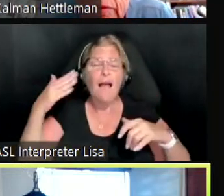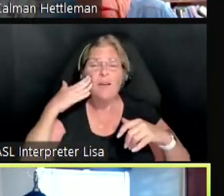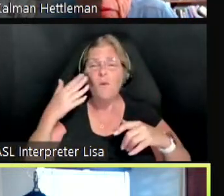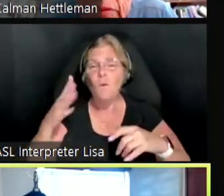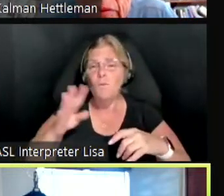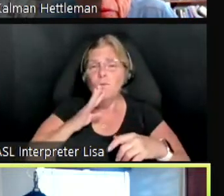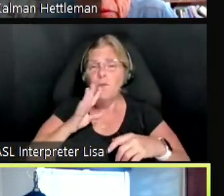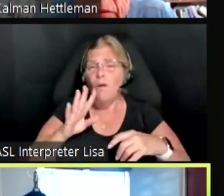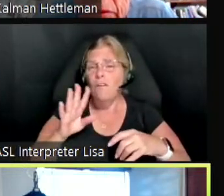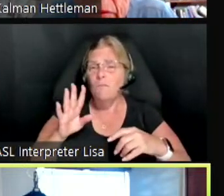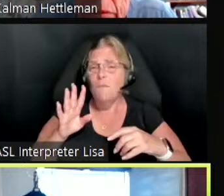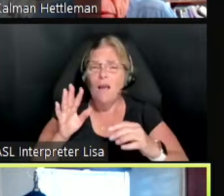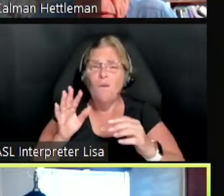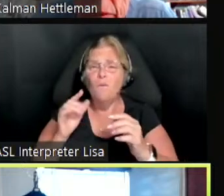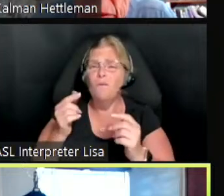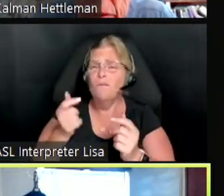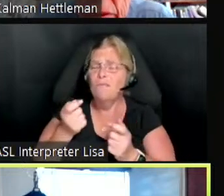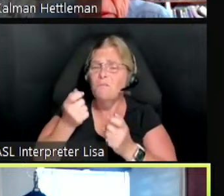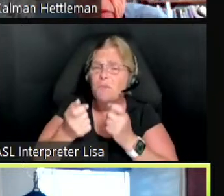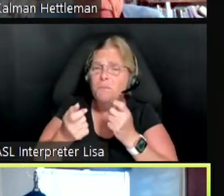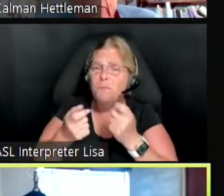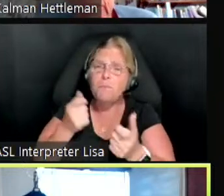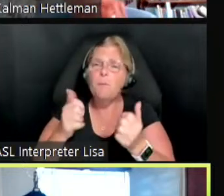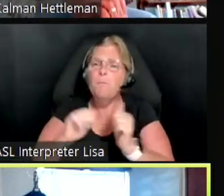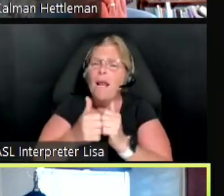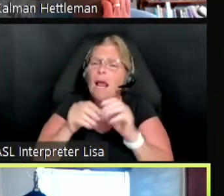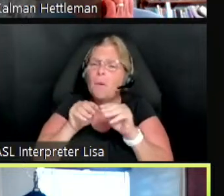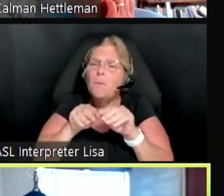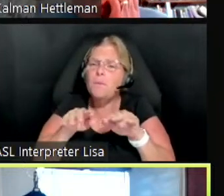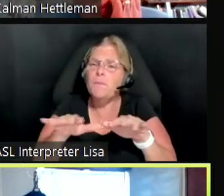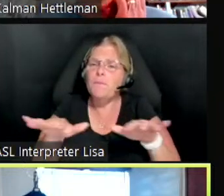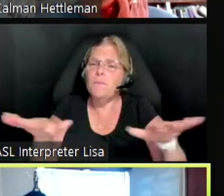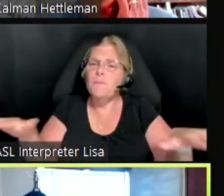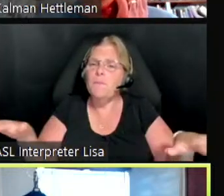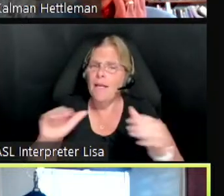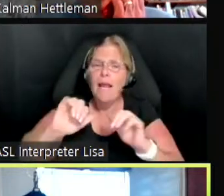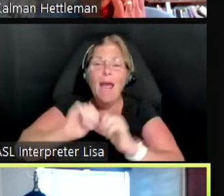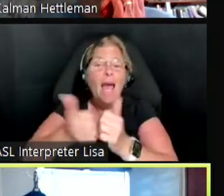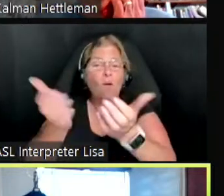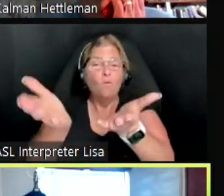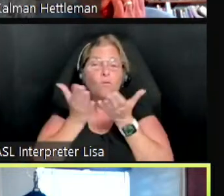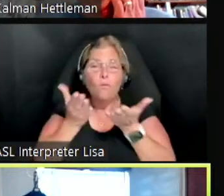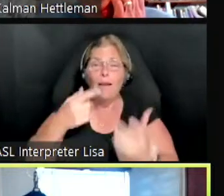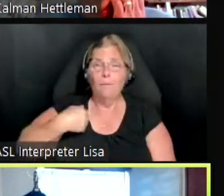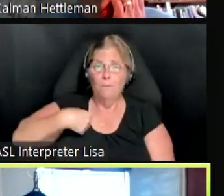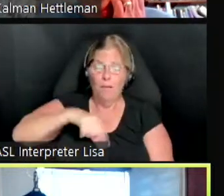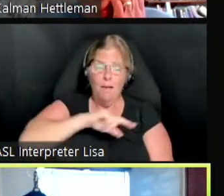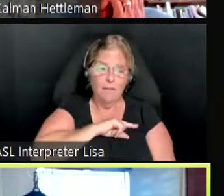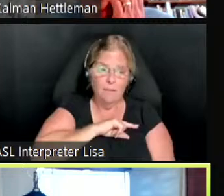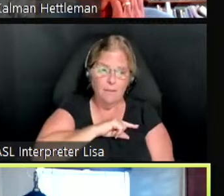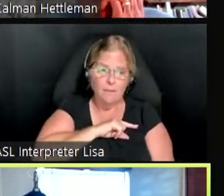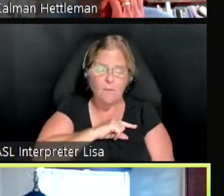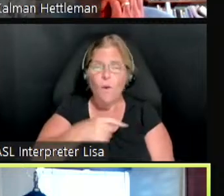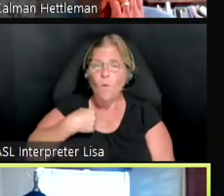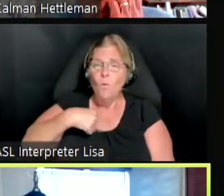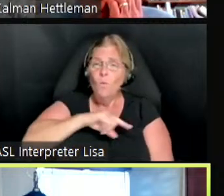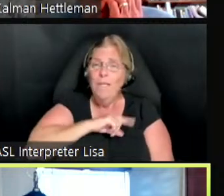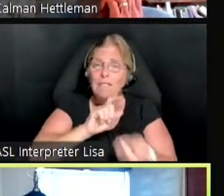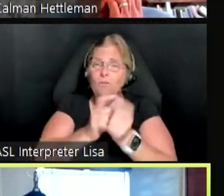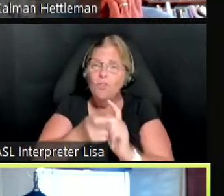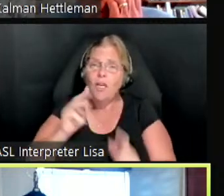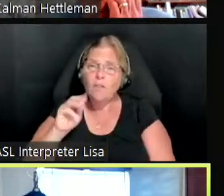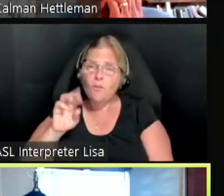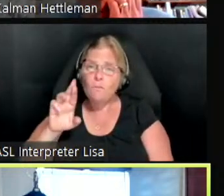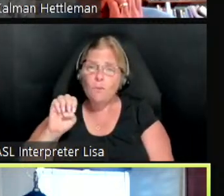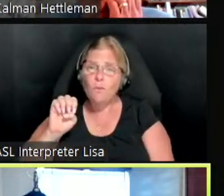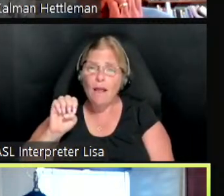to scale that out? How do you make a recommendation for us? How do we change morale at MSDE